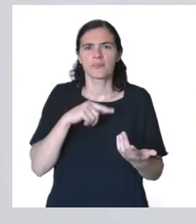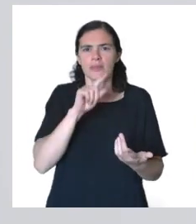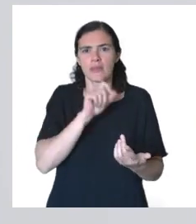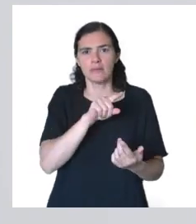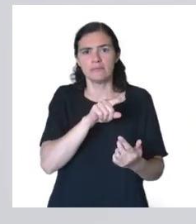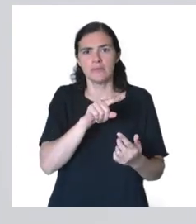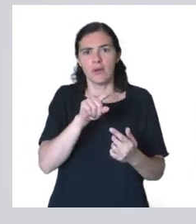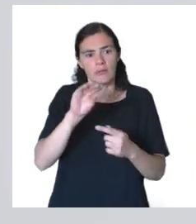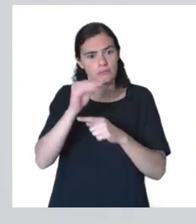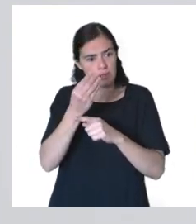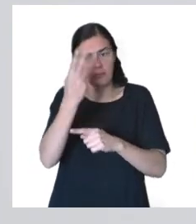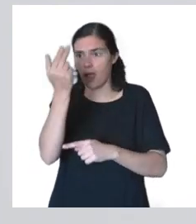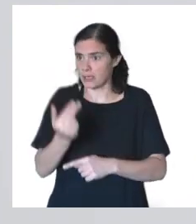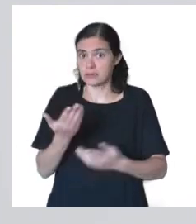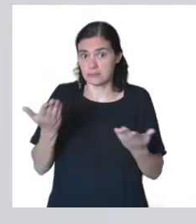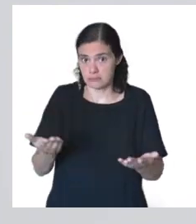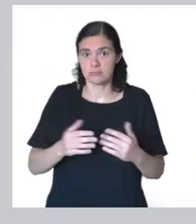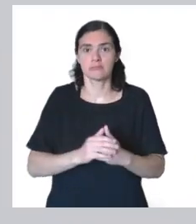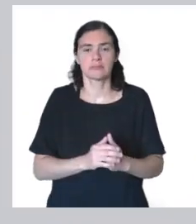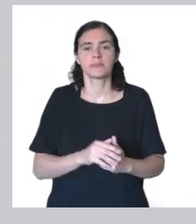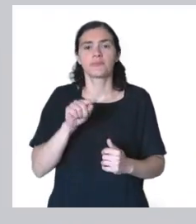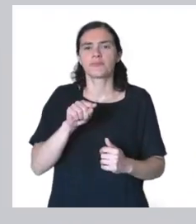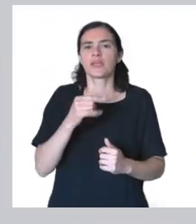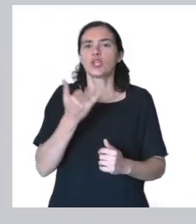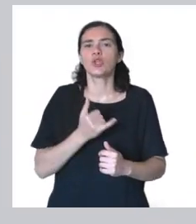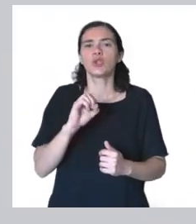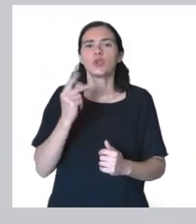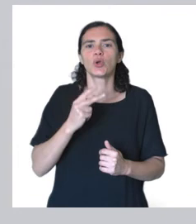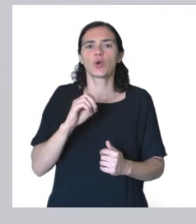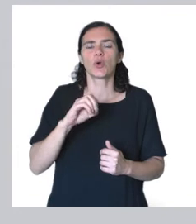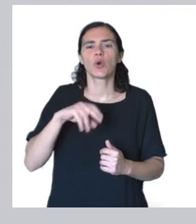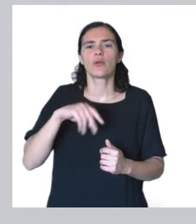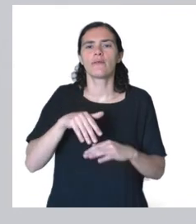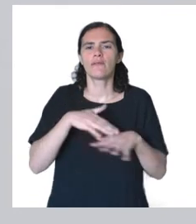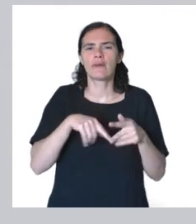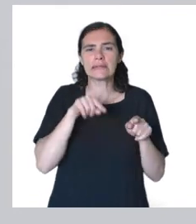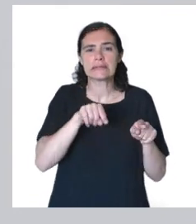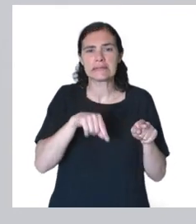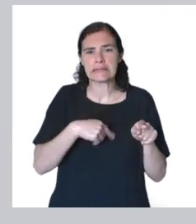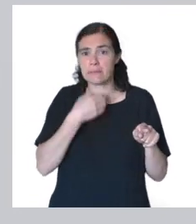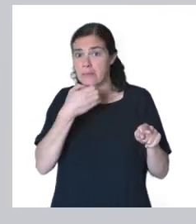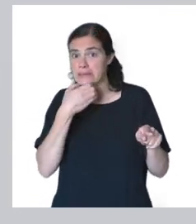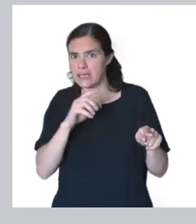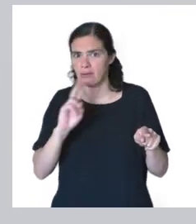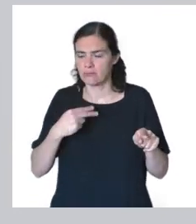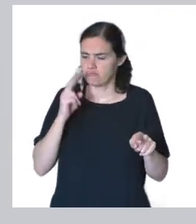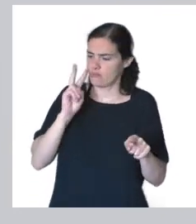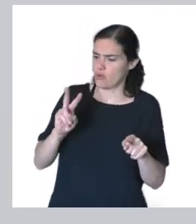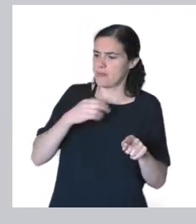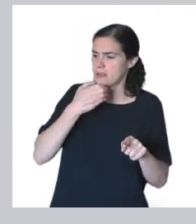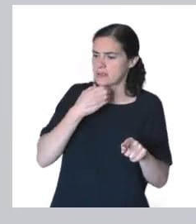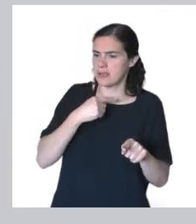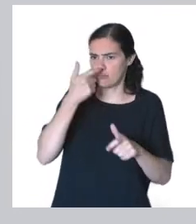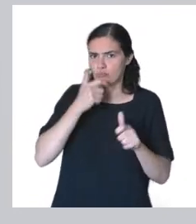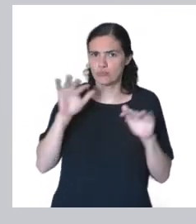sculpture, will make this object a work of art. And that's what Yoko Ono does here with the apple. Of course, you look at an